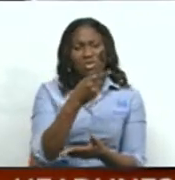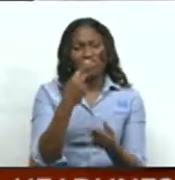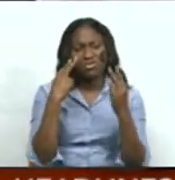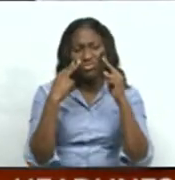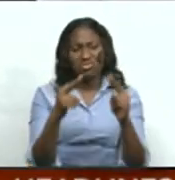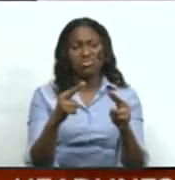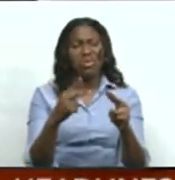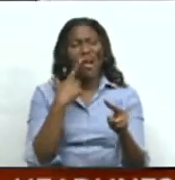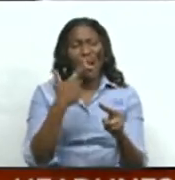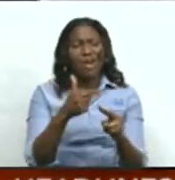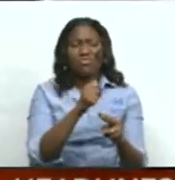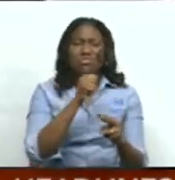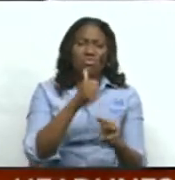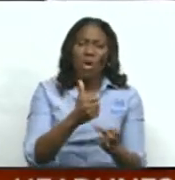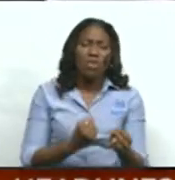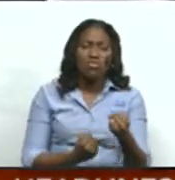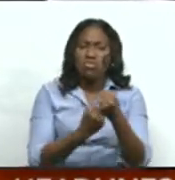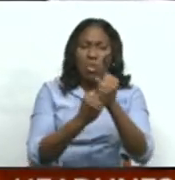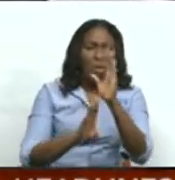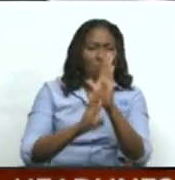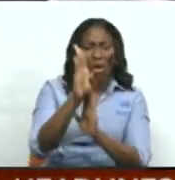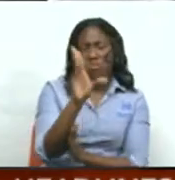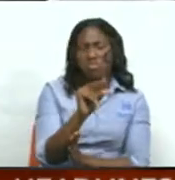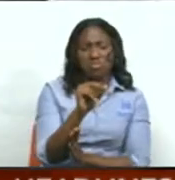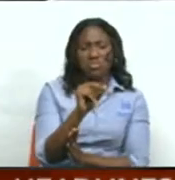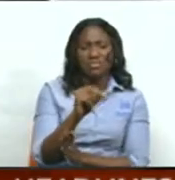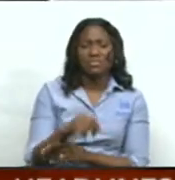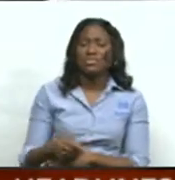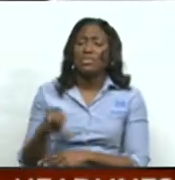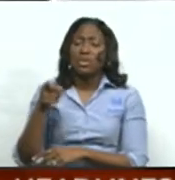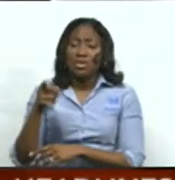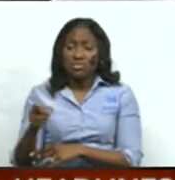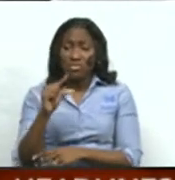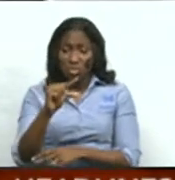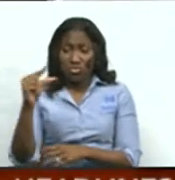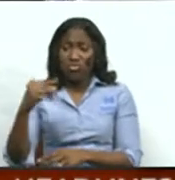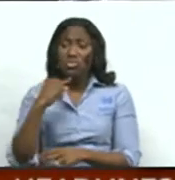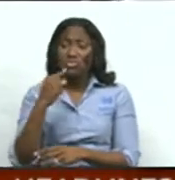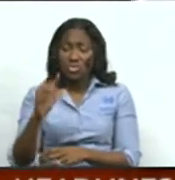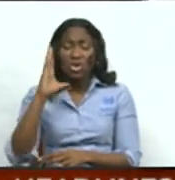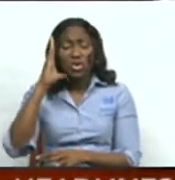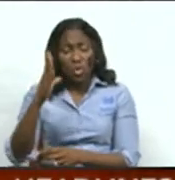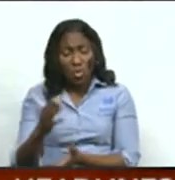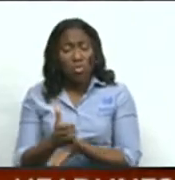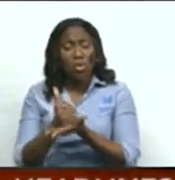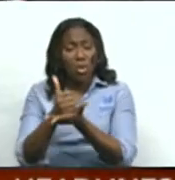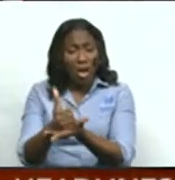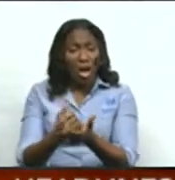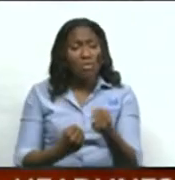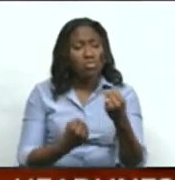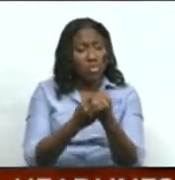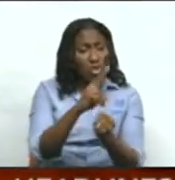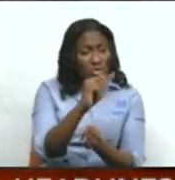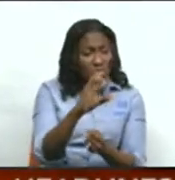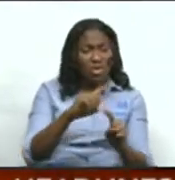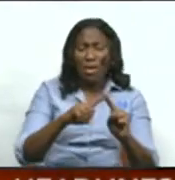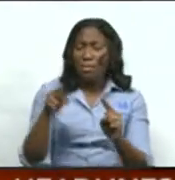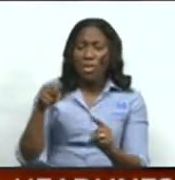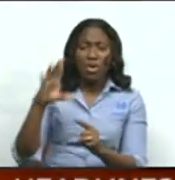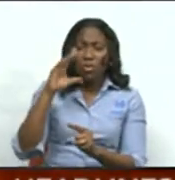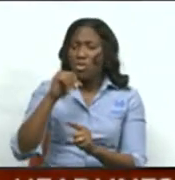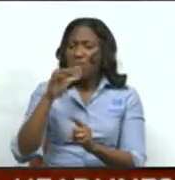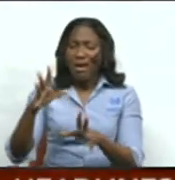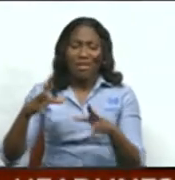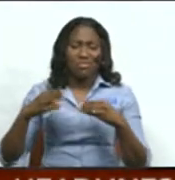syndrome. Griffith added that while he is willing to cooperate with political parties, including that of the UNC, he will not be used as a pawn in a political